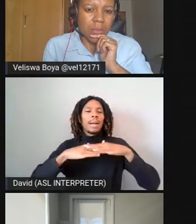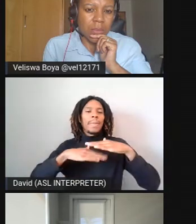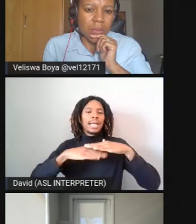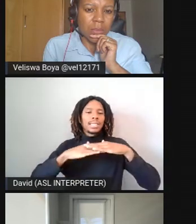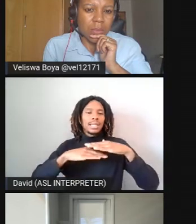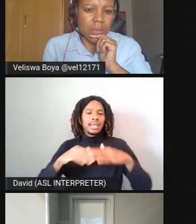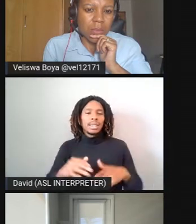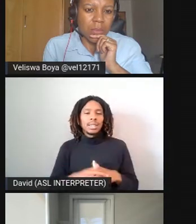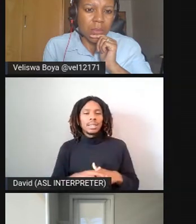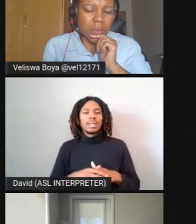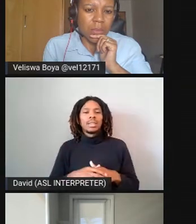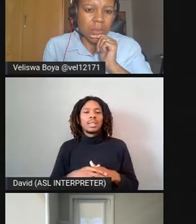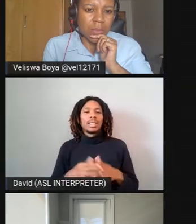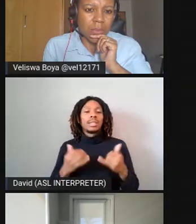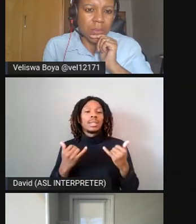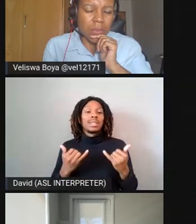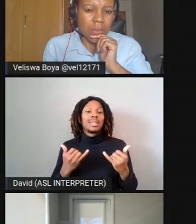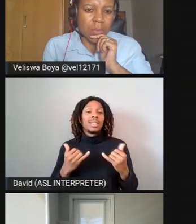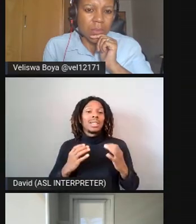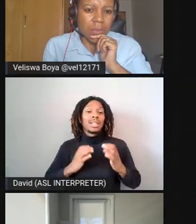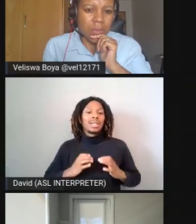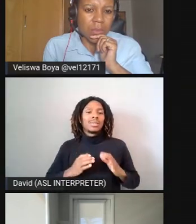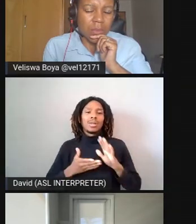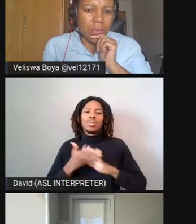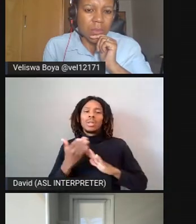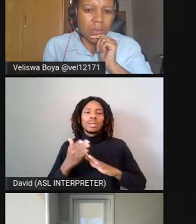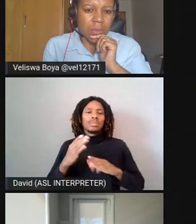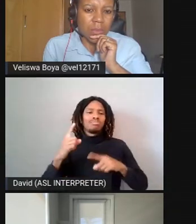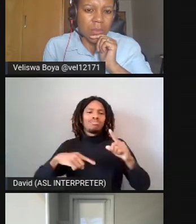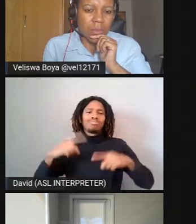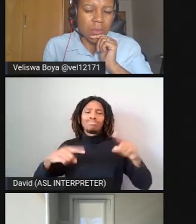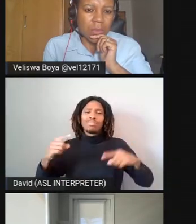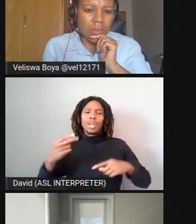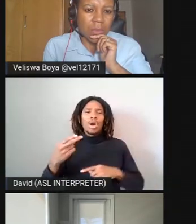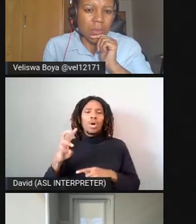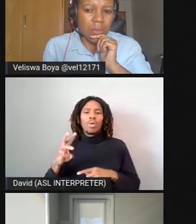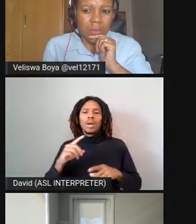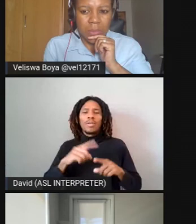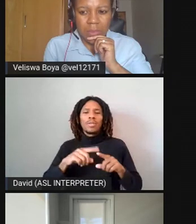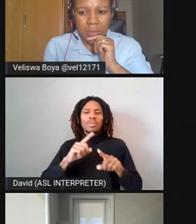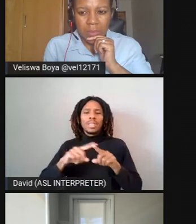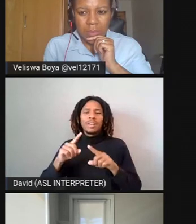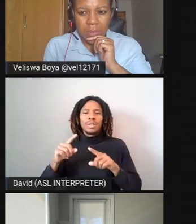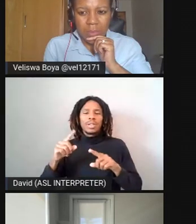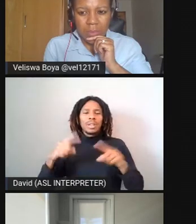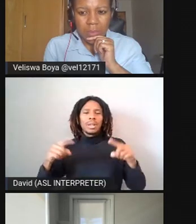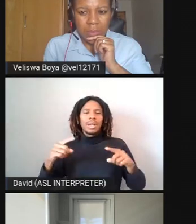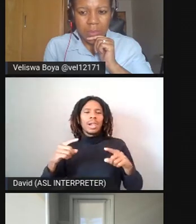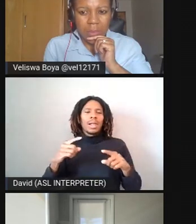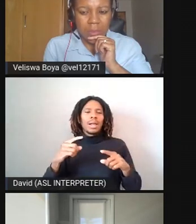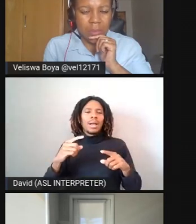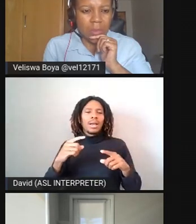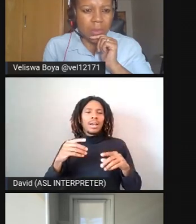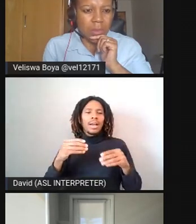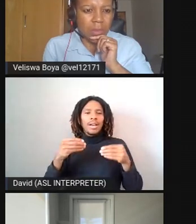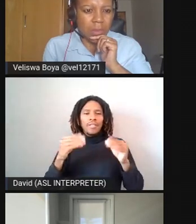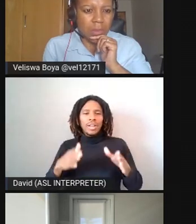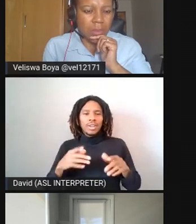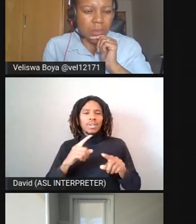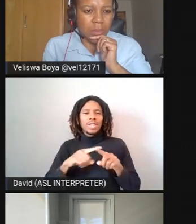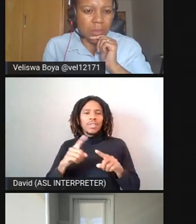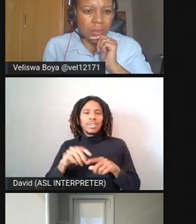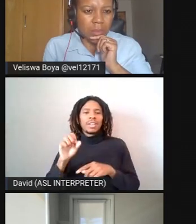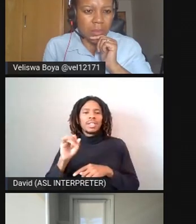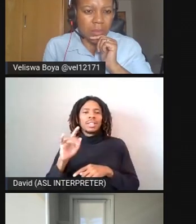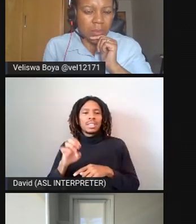Today, customers are running different types of hardware from different vendors on premises. In this outpost,